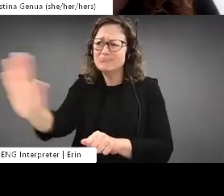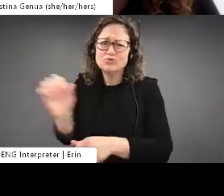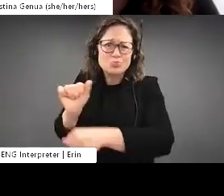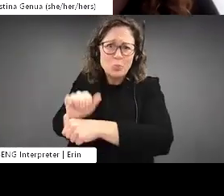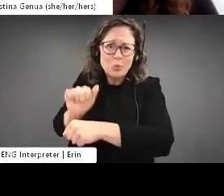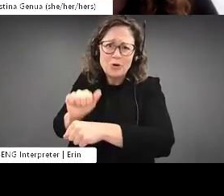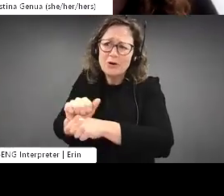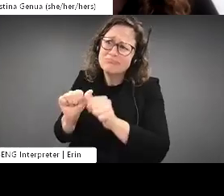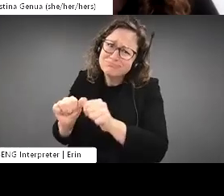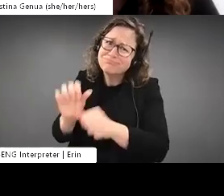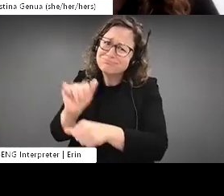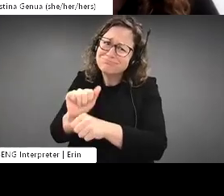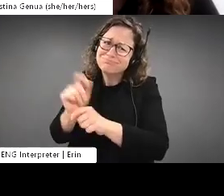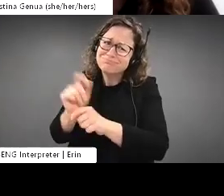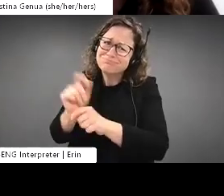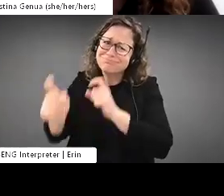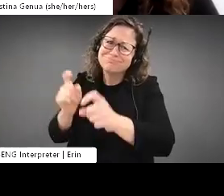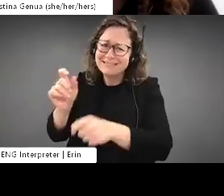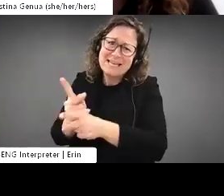stay in a job.